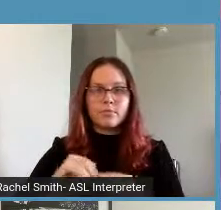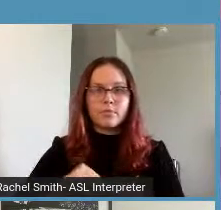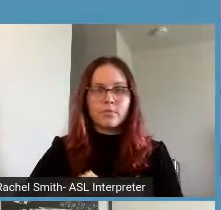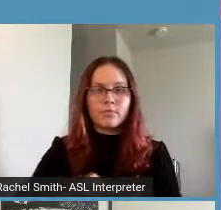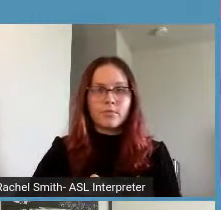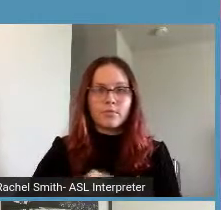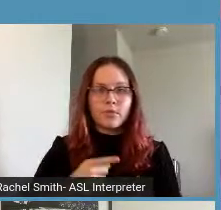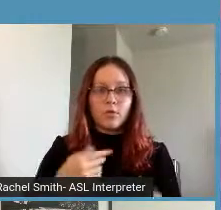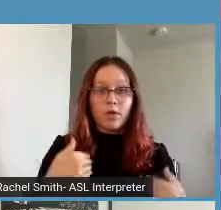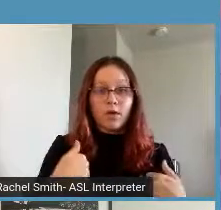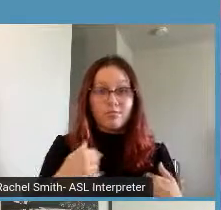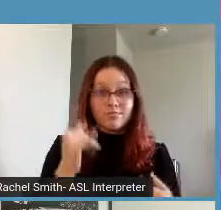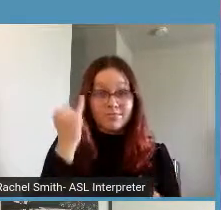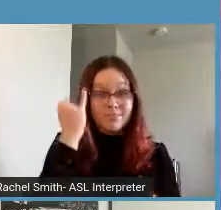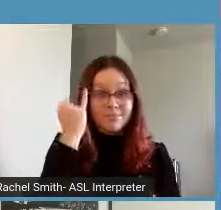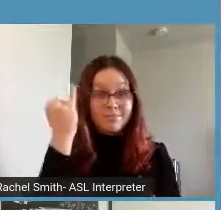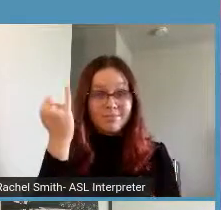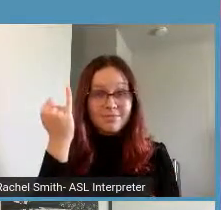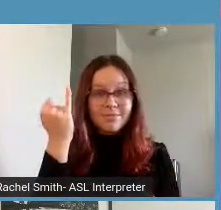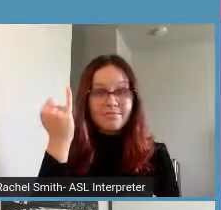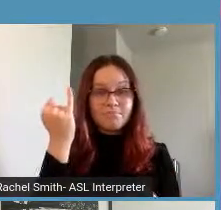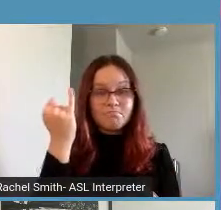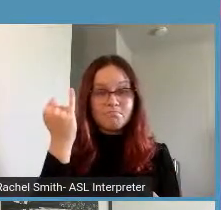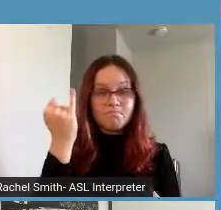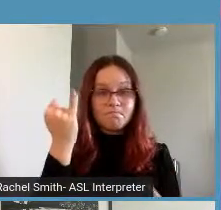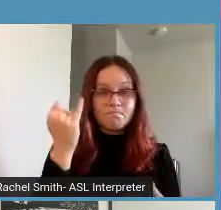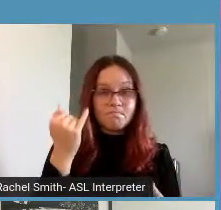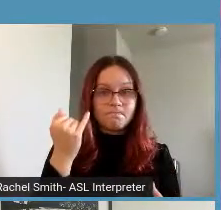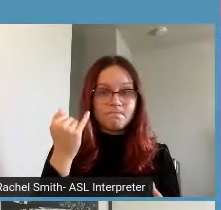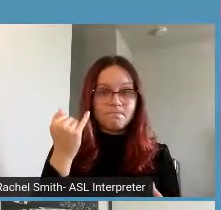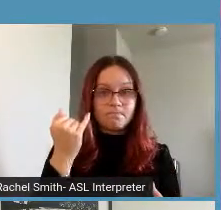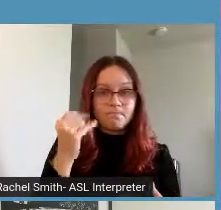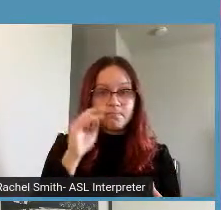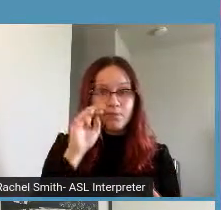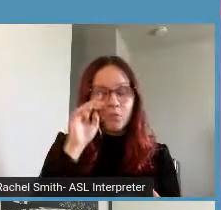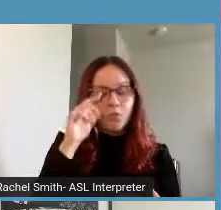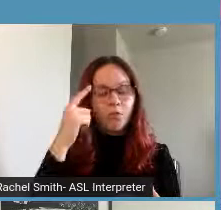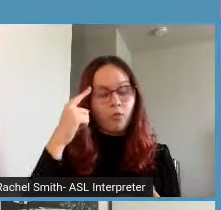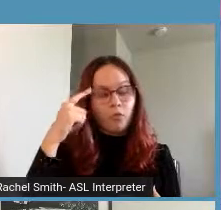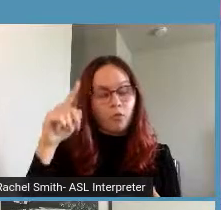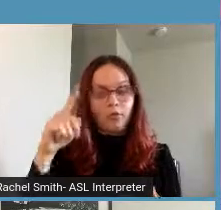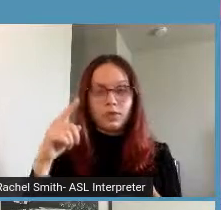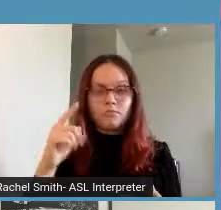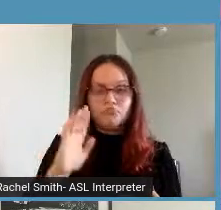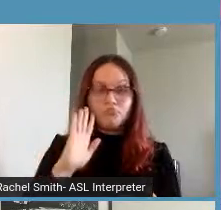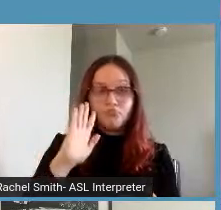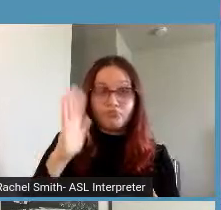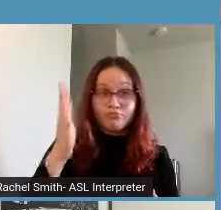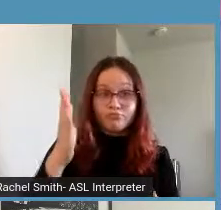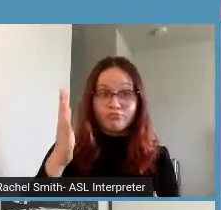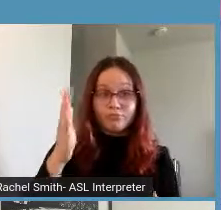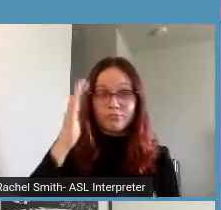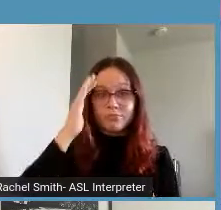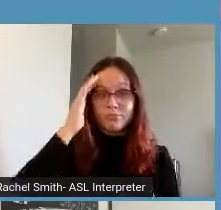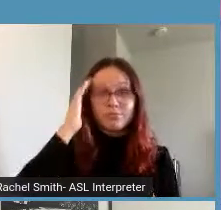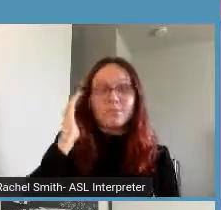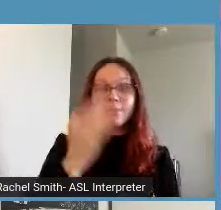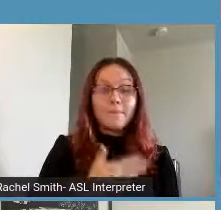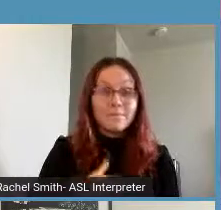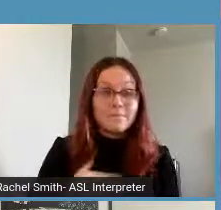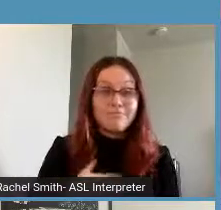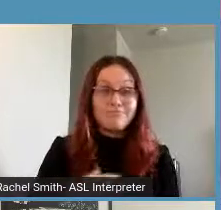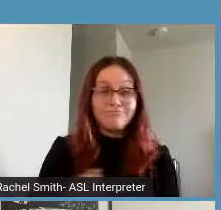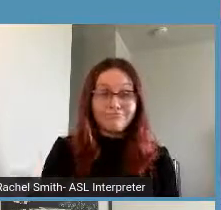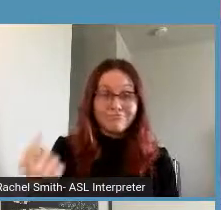Do you have ideas to propose for a museum of the future? Please send them to